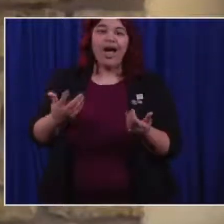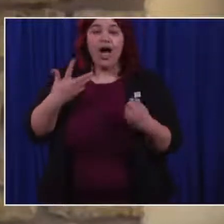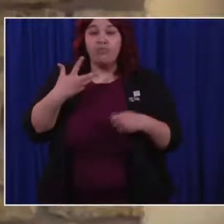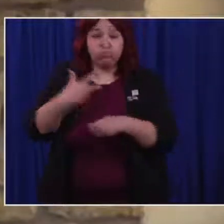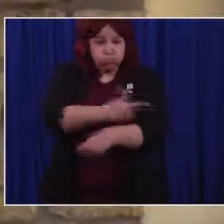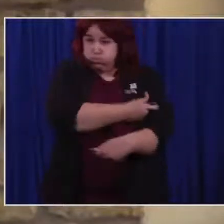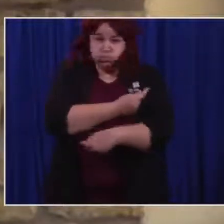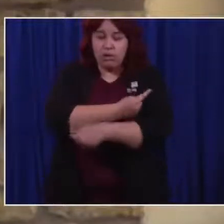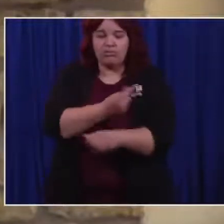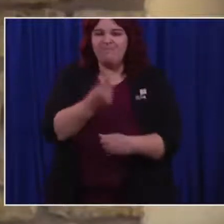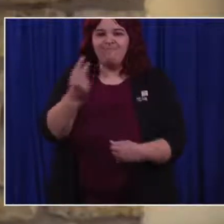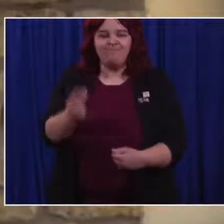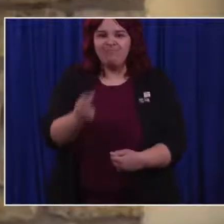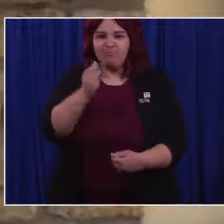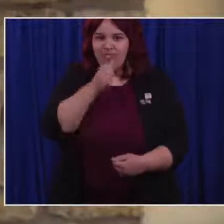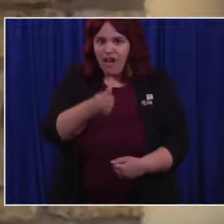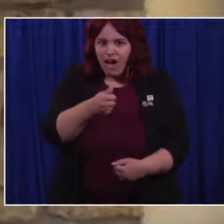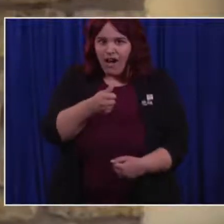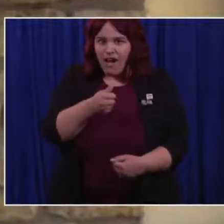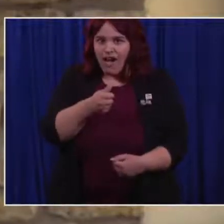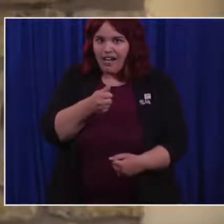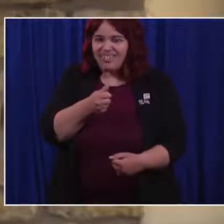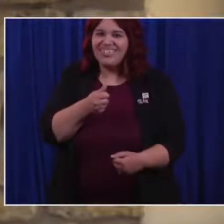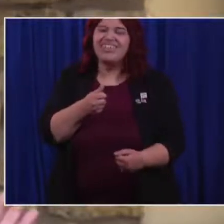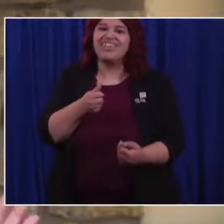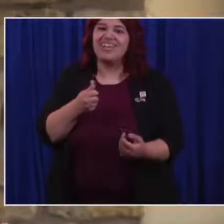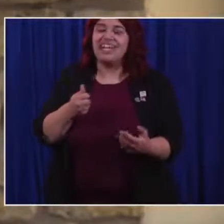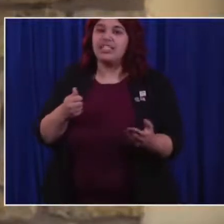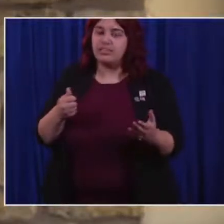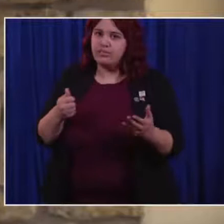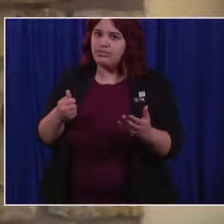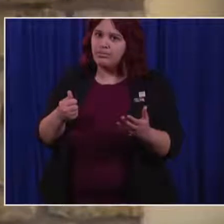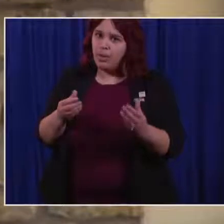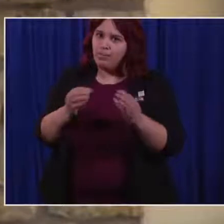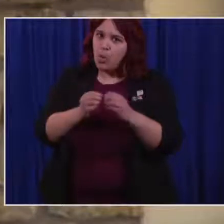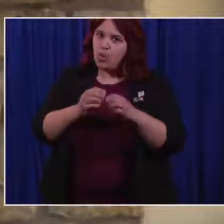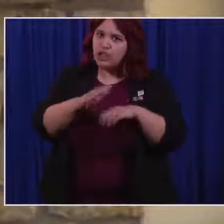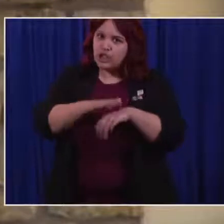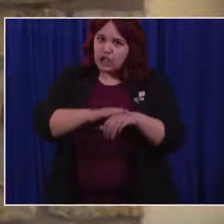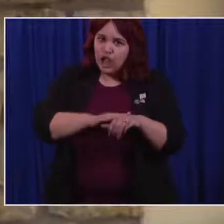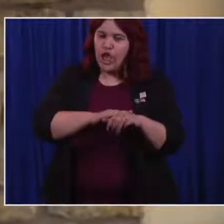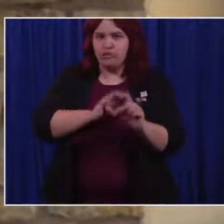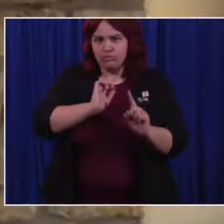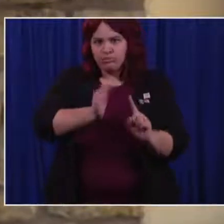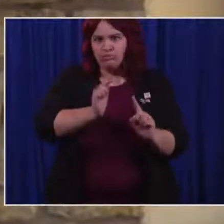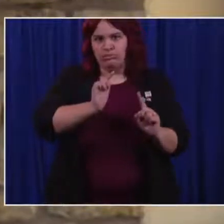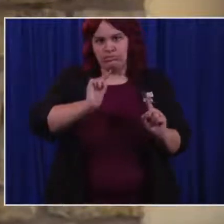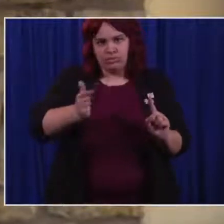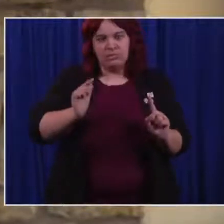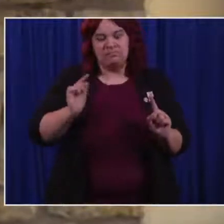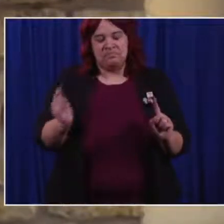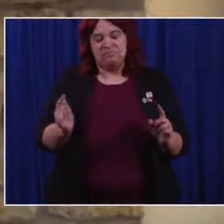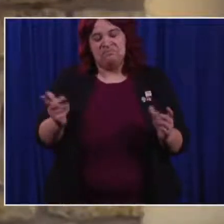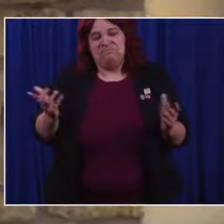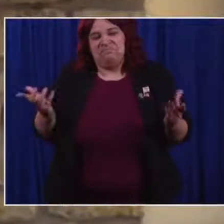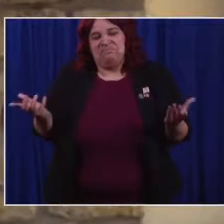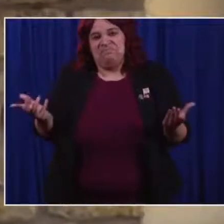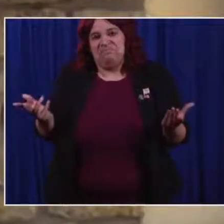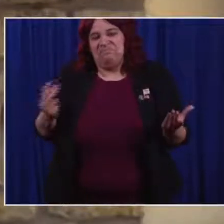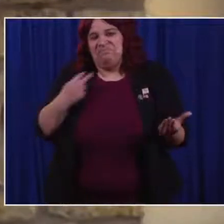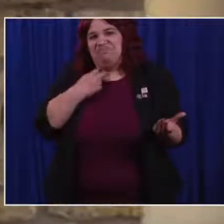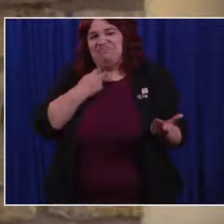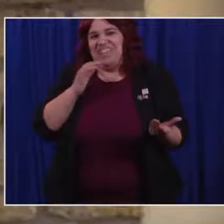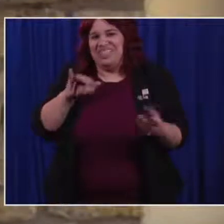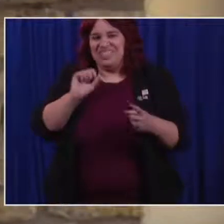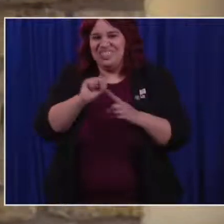up. And so, that's, it is what it is.